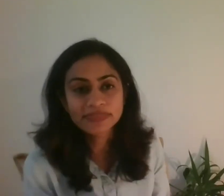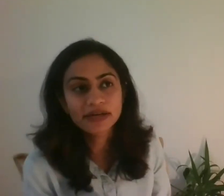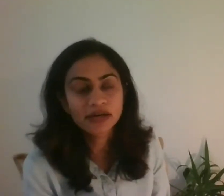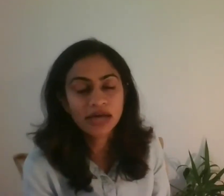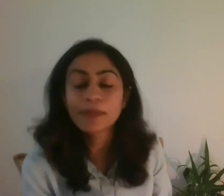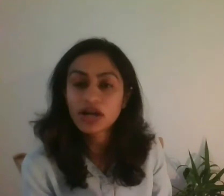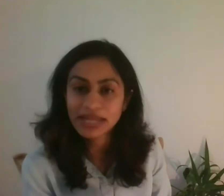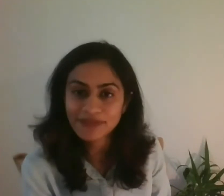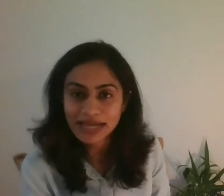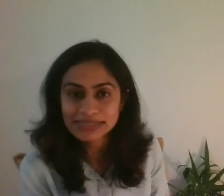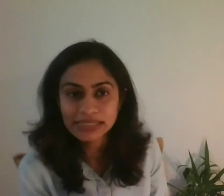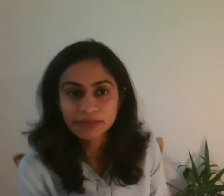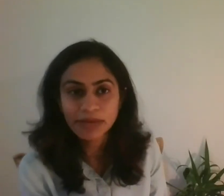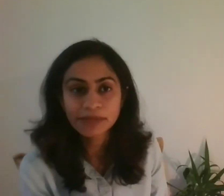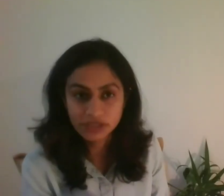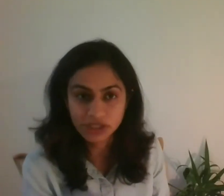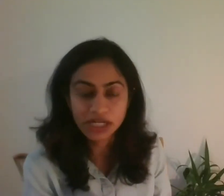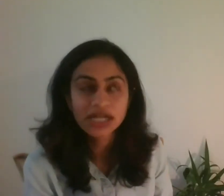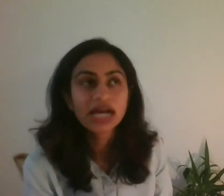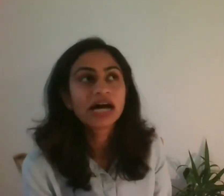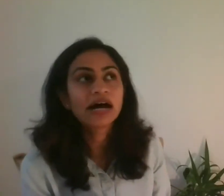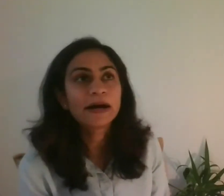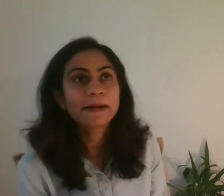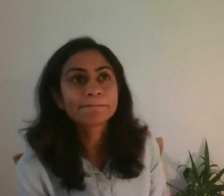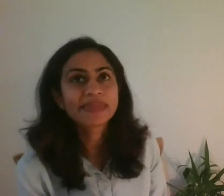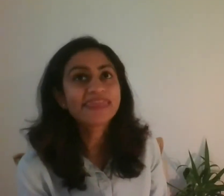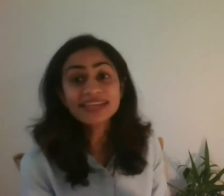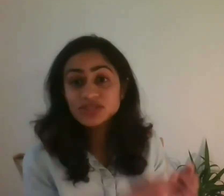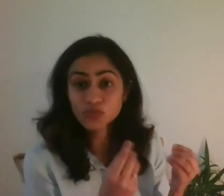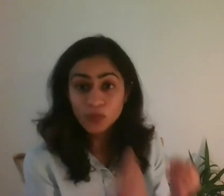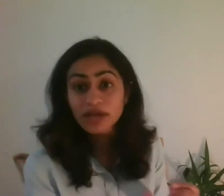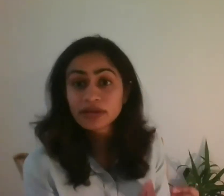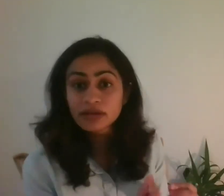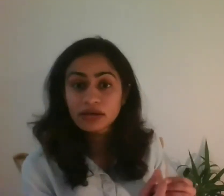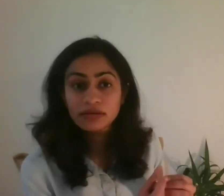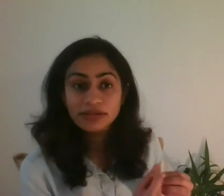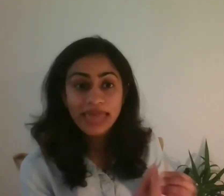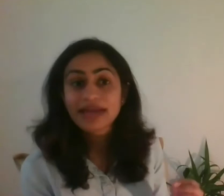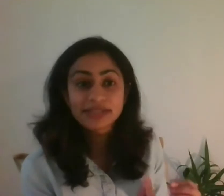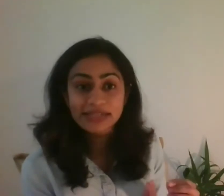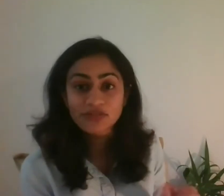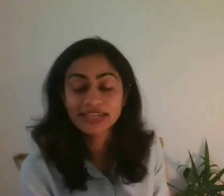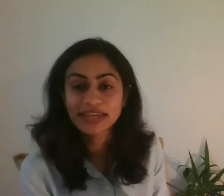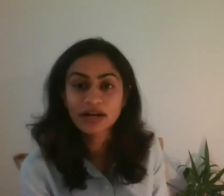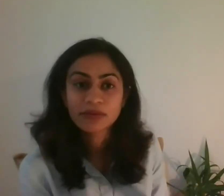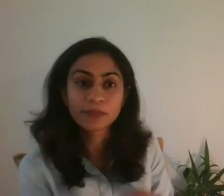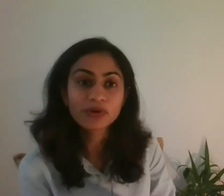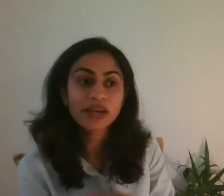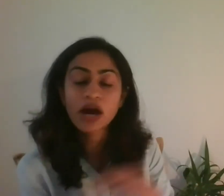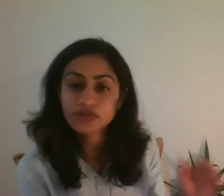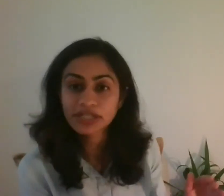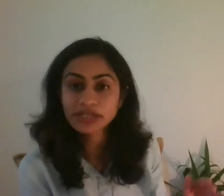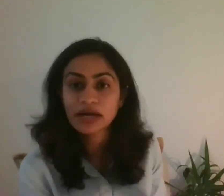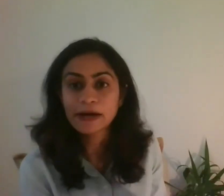being the mRNA vaccine by Moderna. That is just one candidate, right? There are more